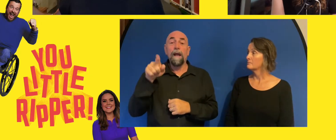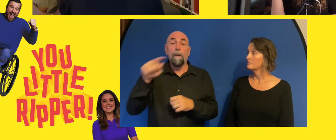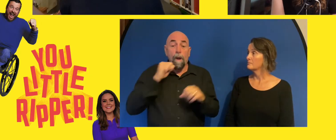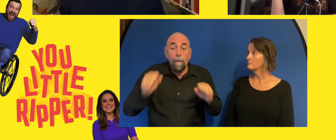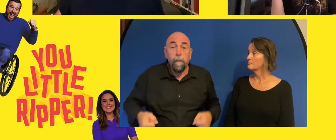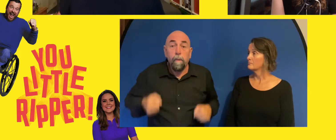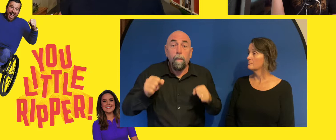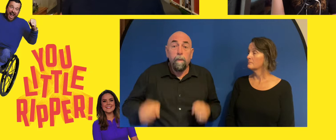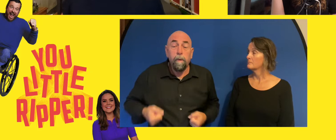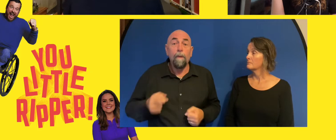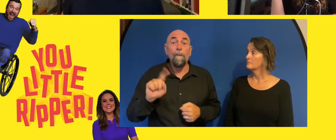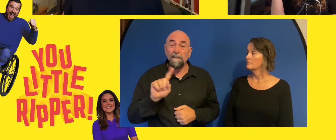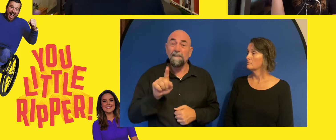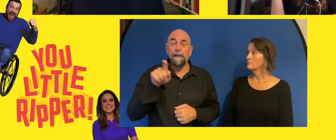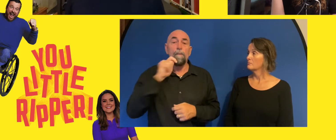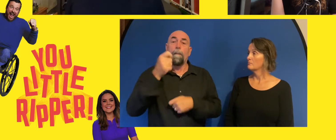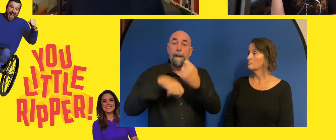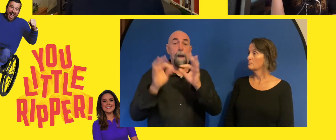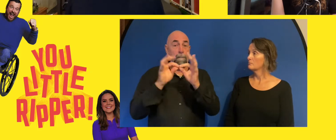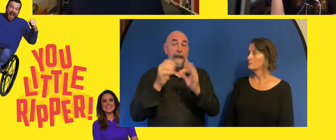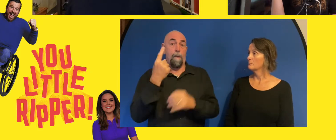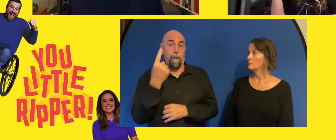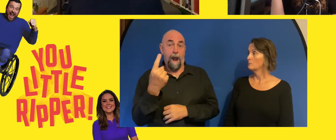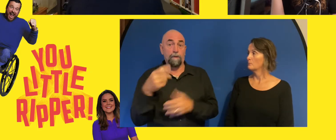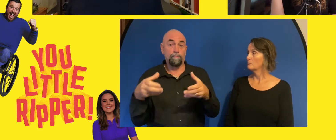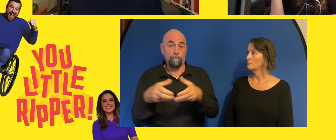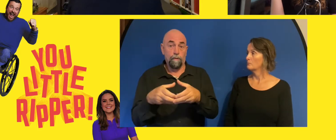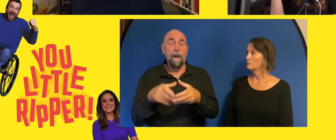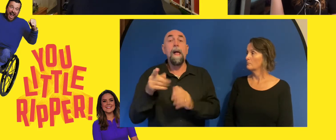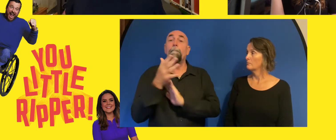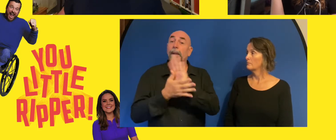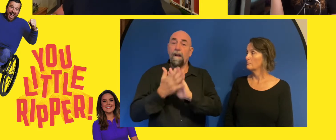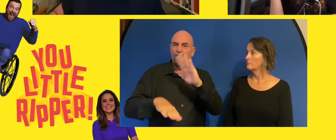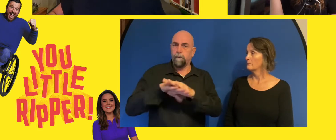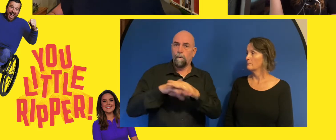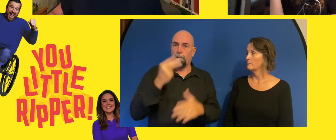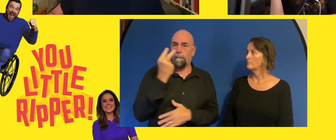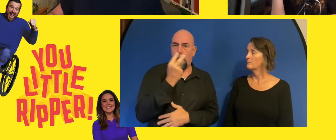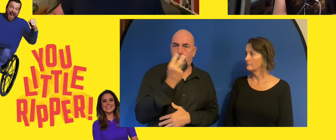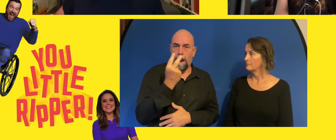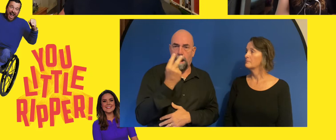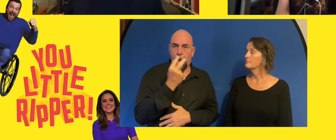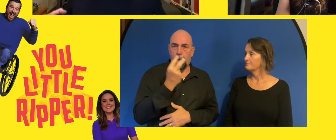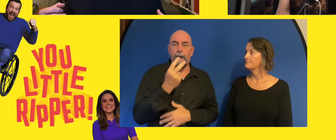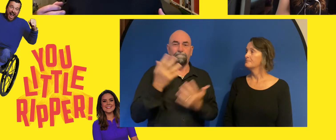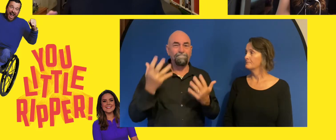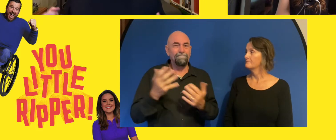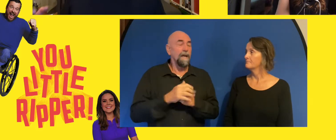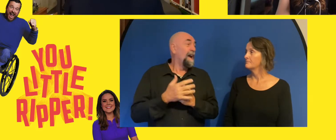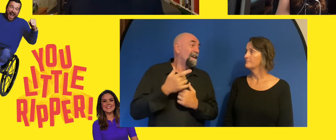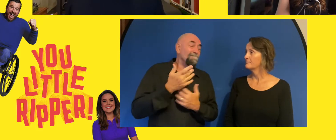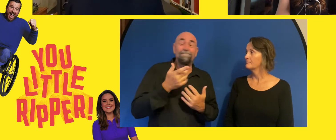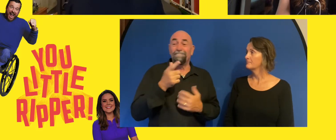be a B1, which is our classification for somebody who is completely blind. So it's almost, hearing